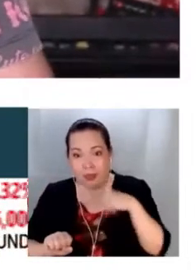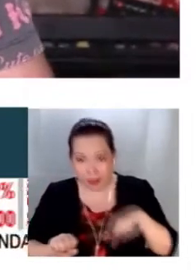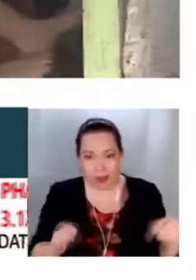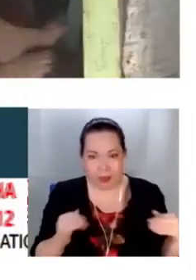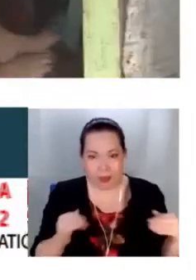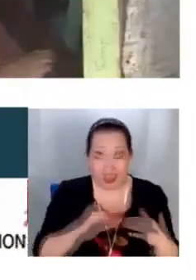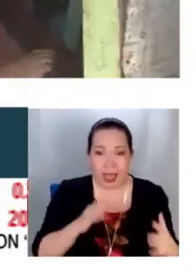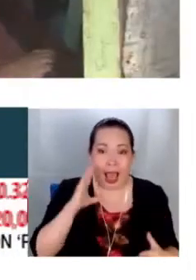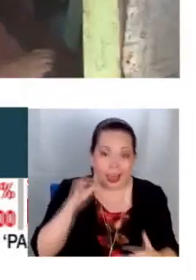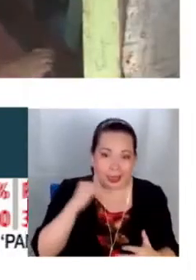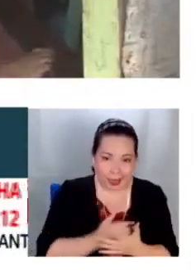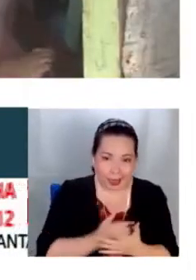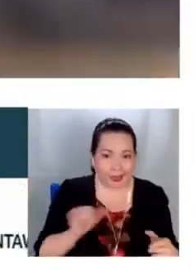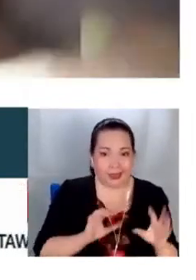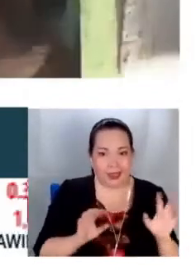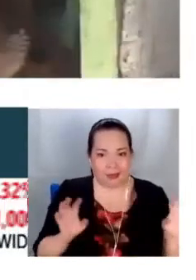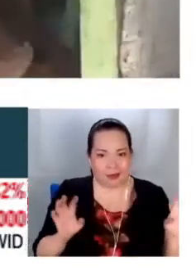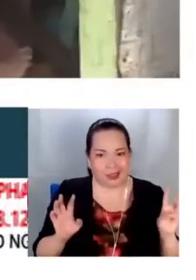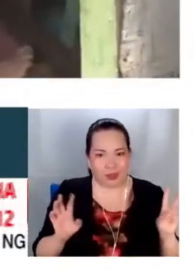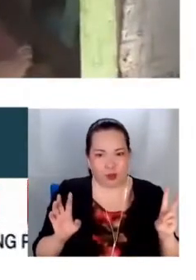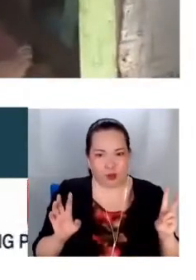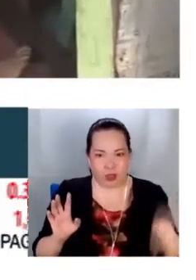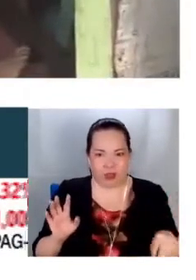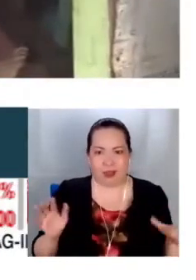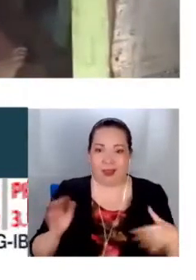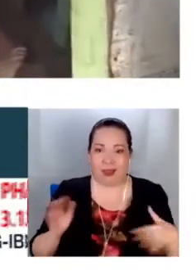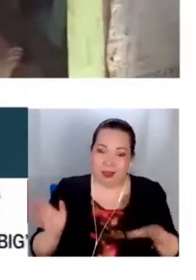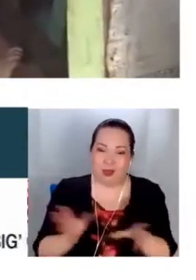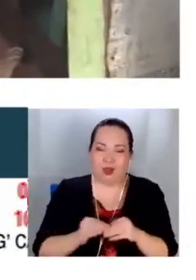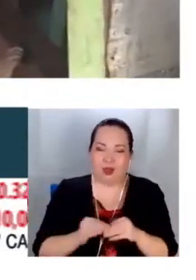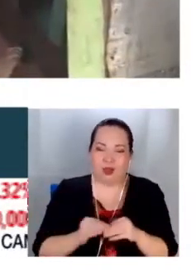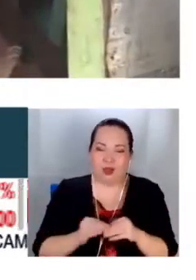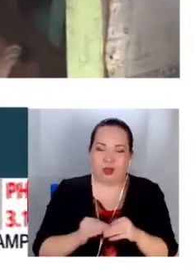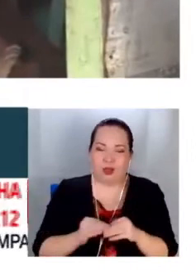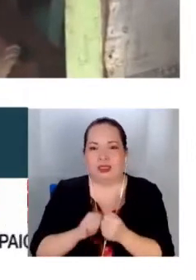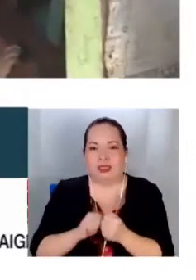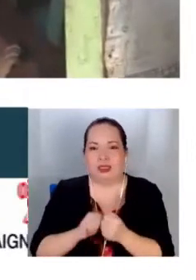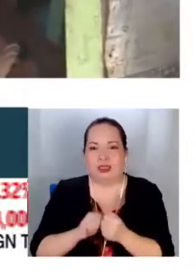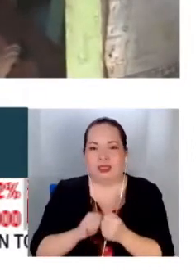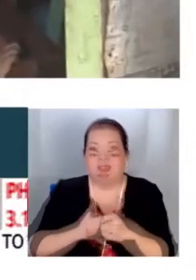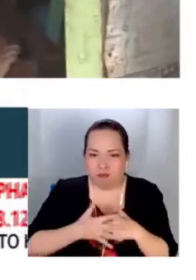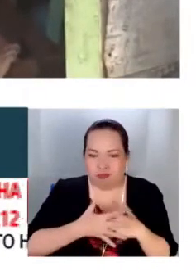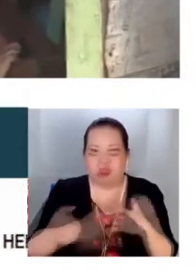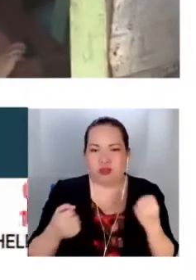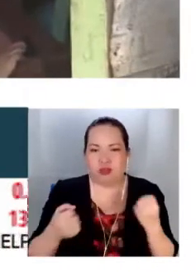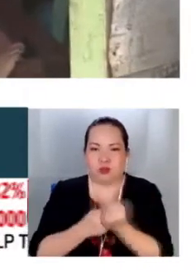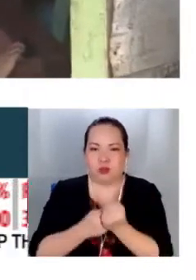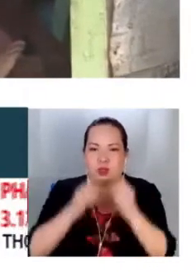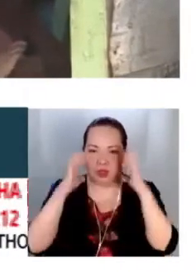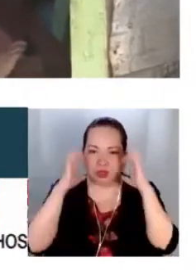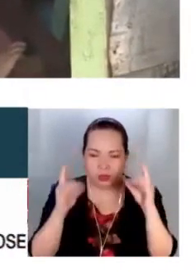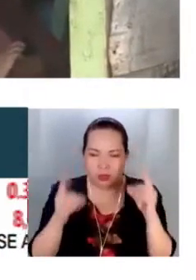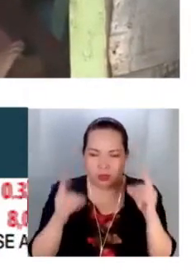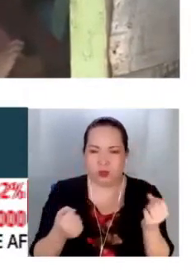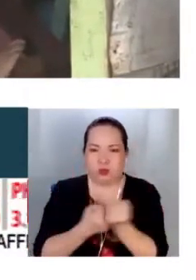we need to ramp up our support for education, health, social